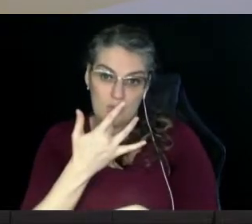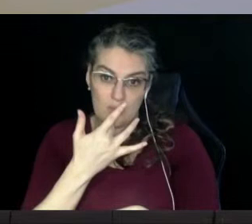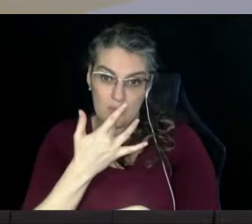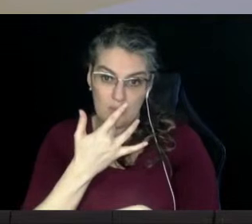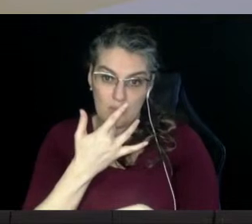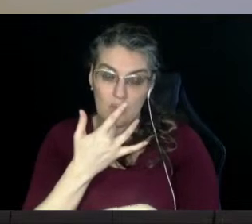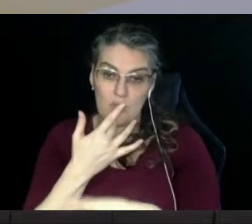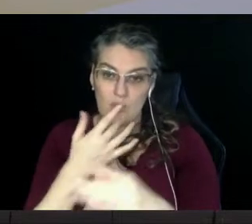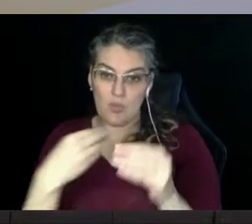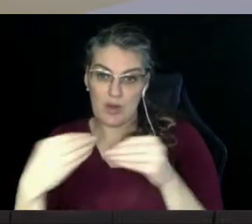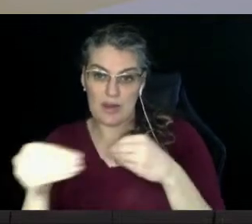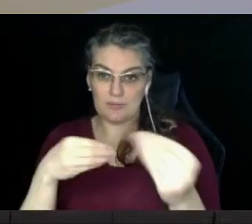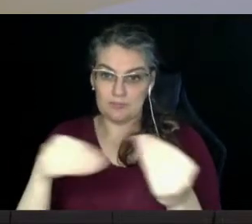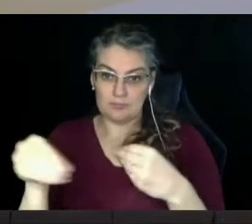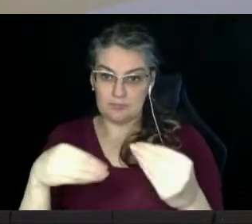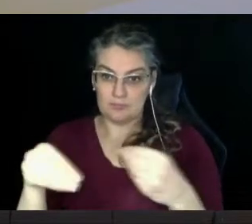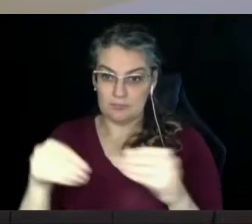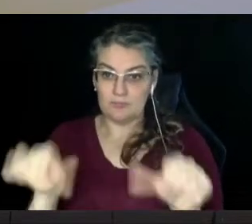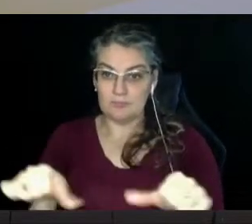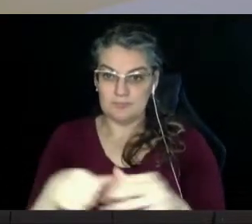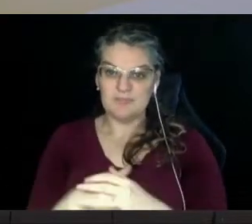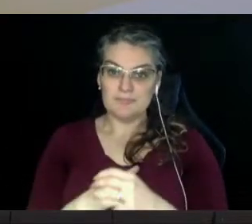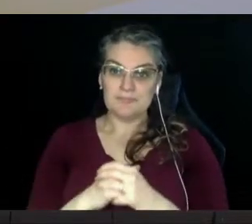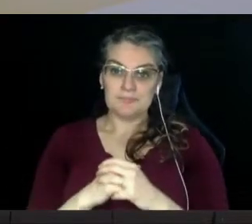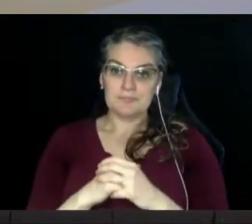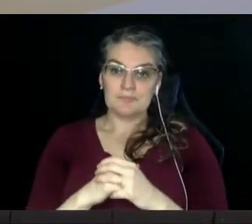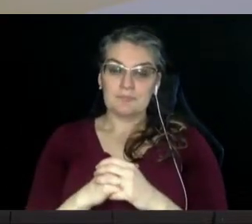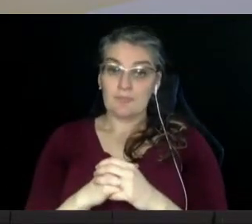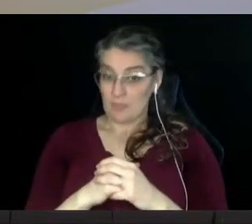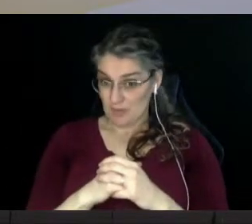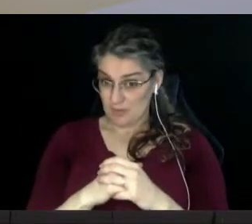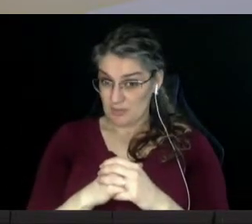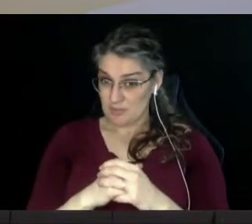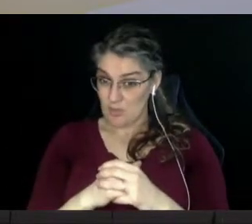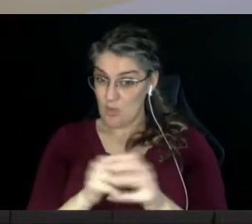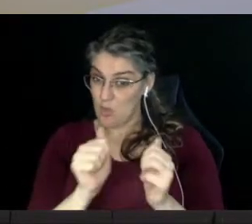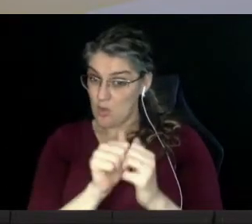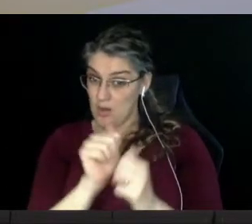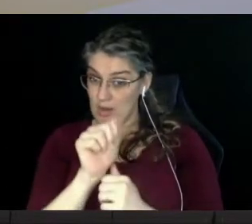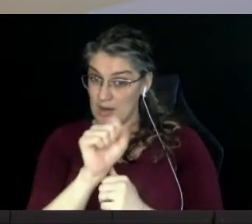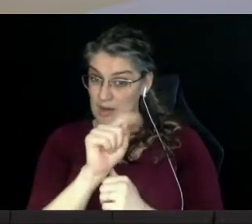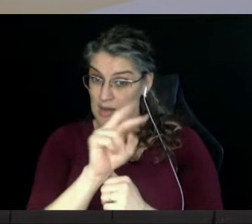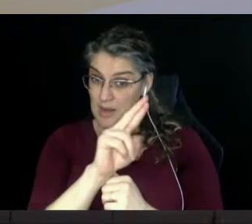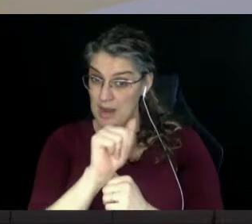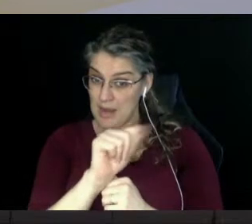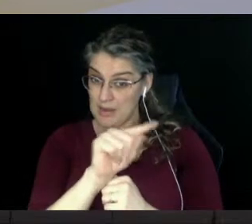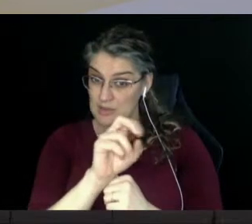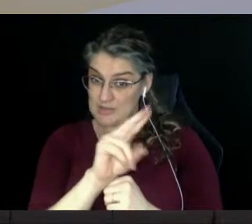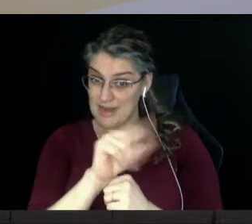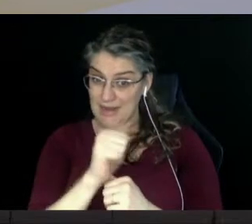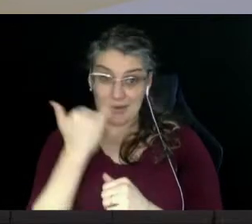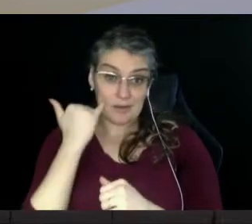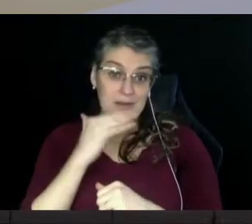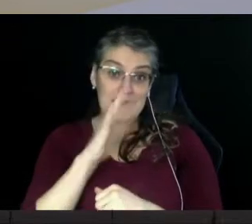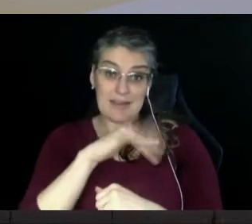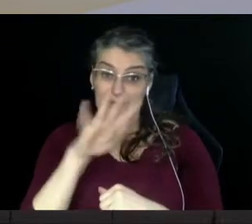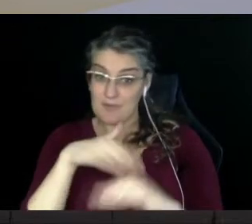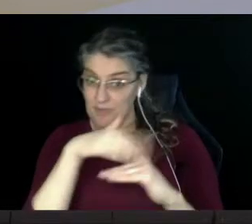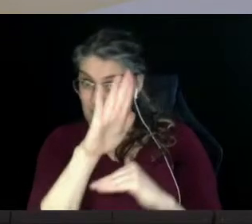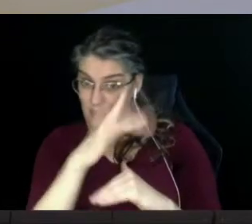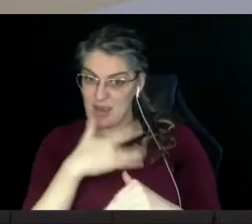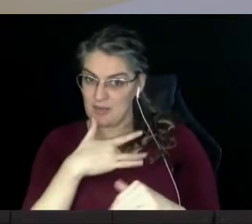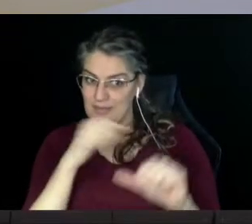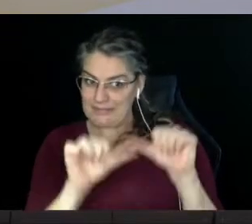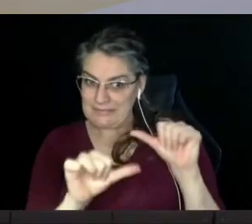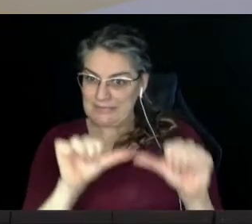And with the AstraZeneca, are you worried about reluctance, that people over the age of 55 will be reluctant to get the